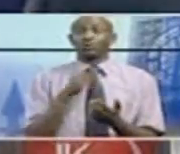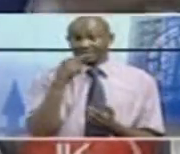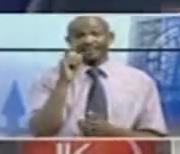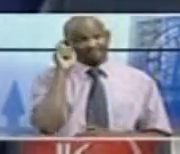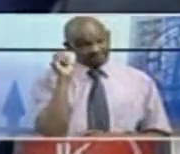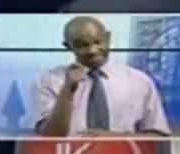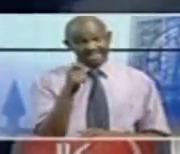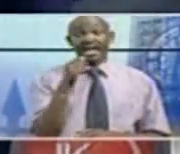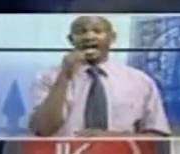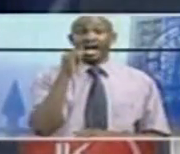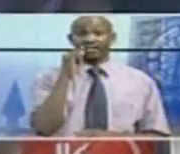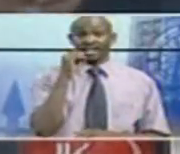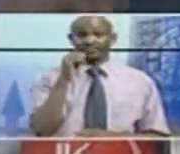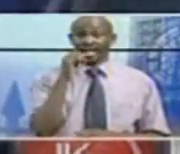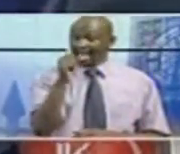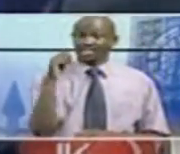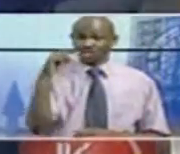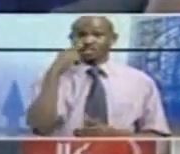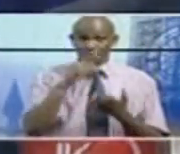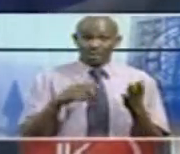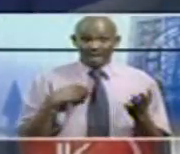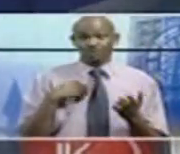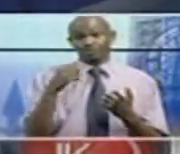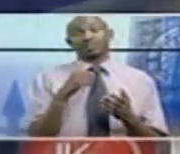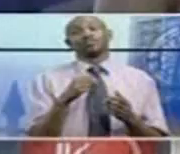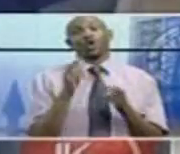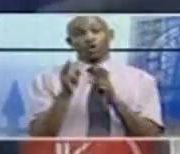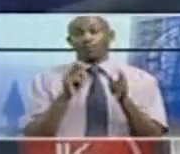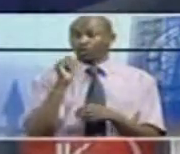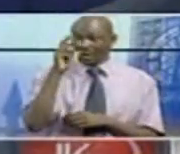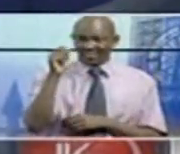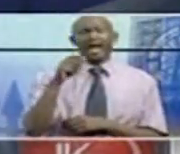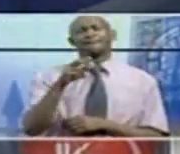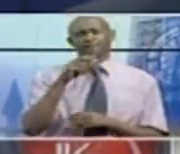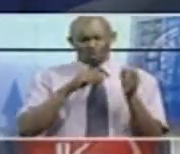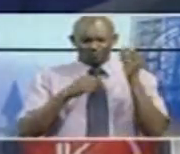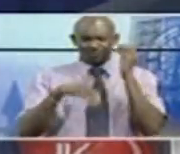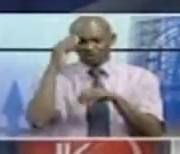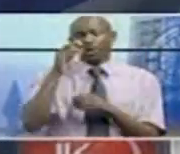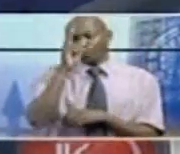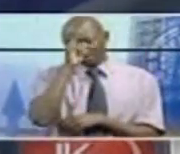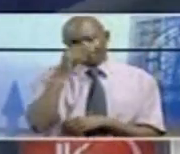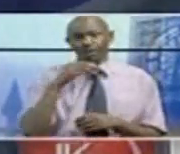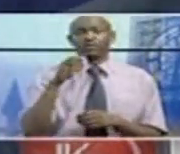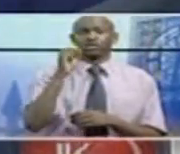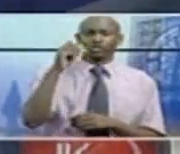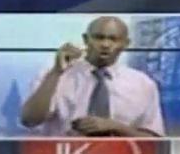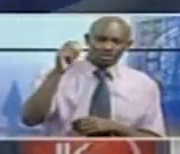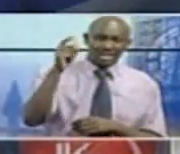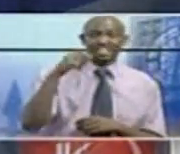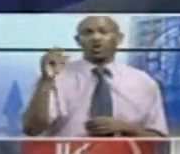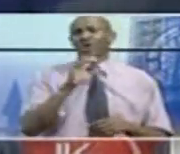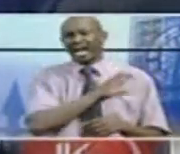first IG under the new constitution should have been somebody from the Commonwealth, a professional policeman from Scotland Yard, from